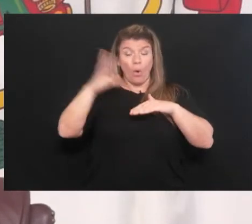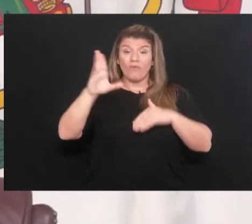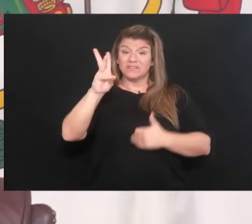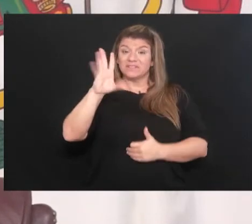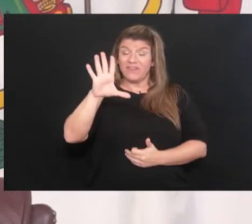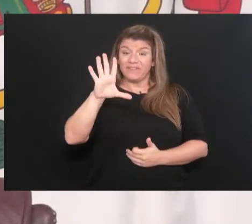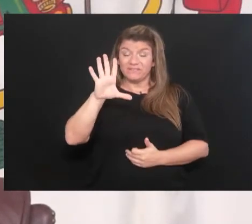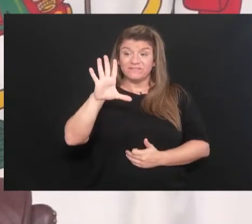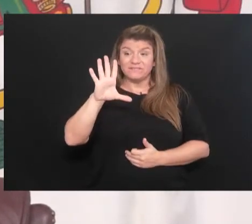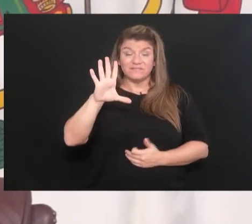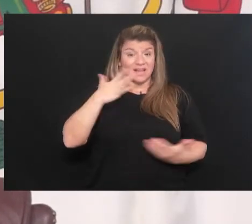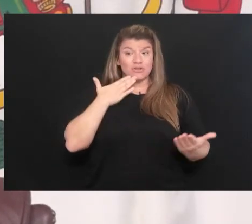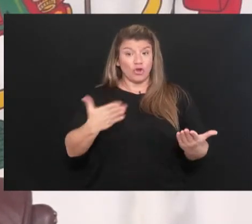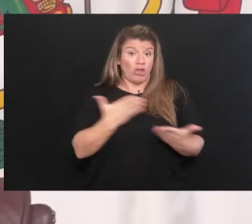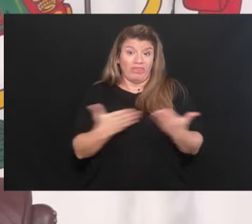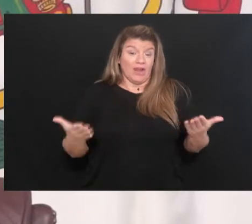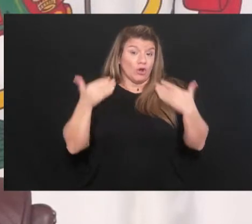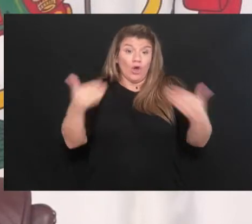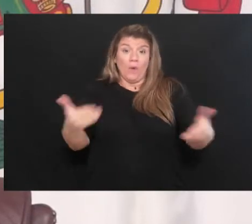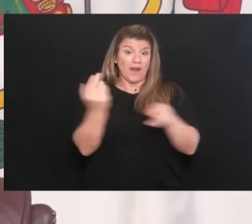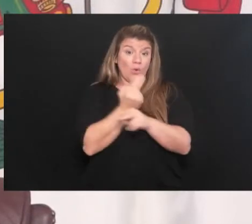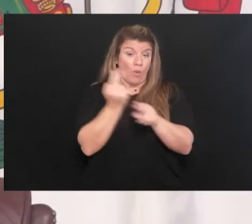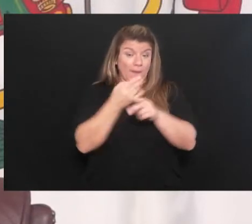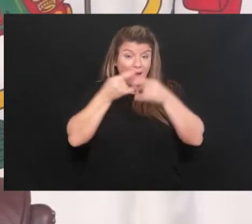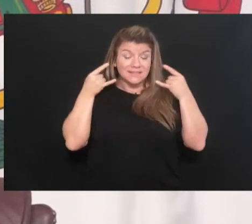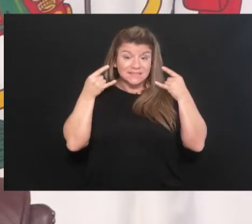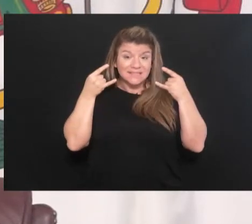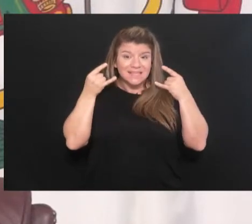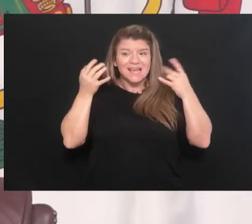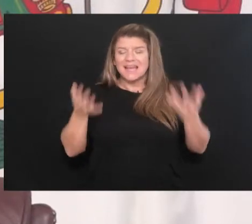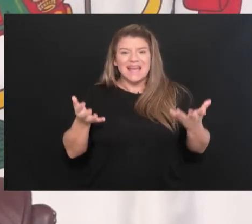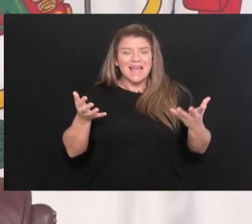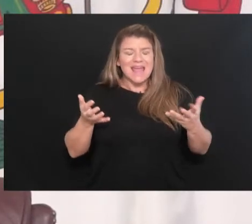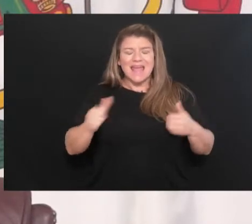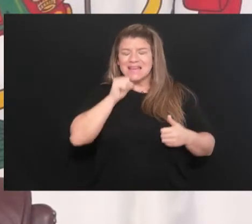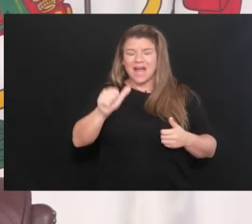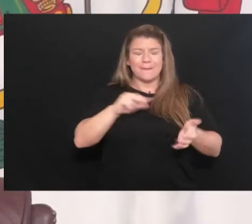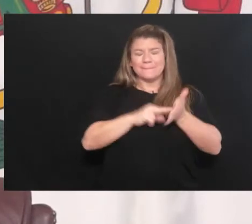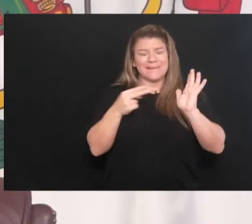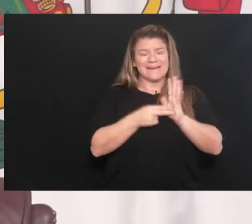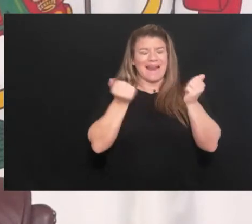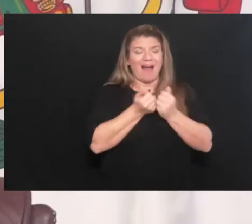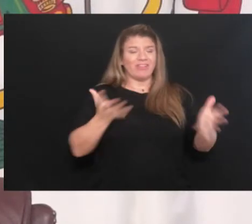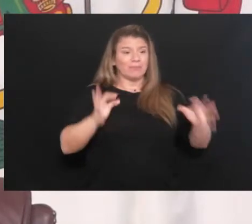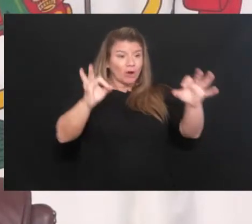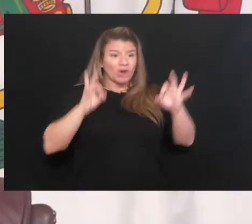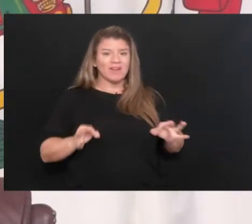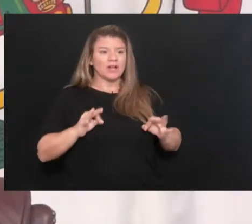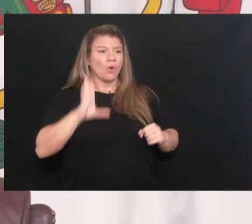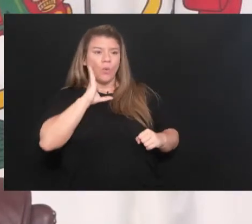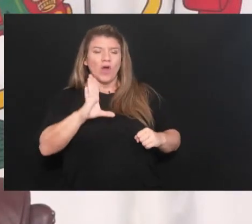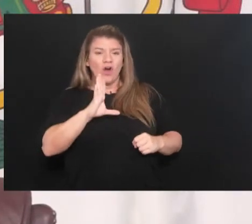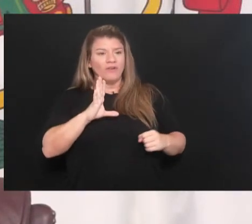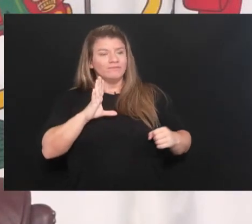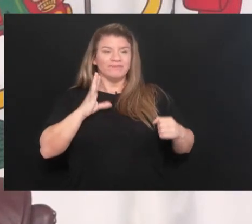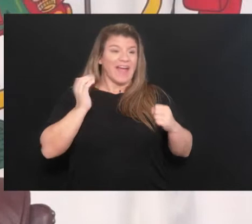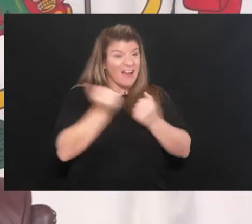older, it's a good thing to do. It's not the end-all, do-all, we know that.